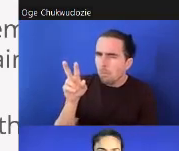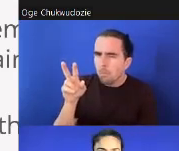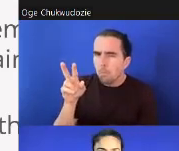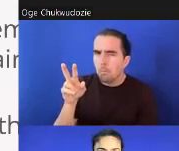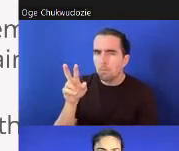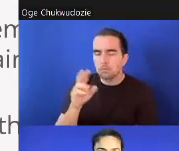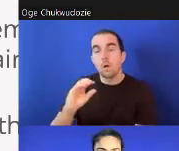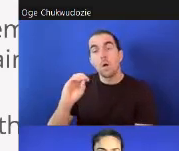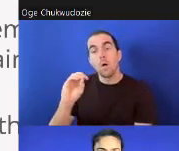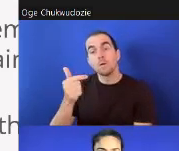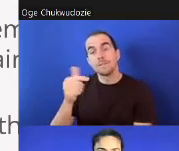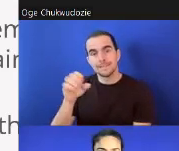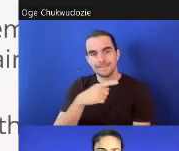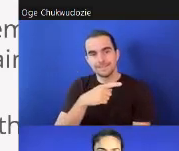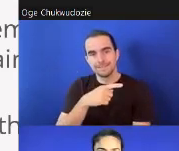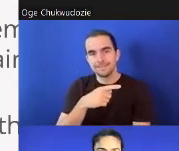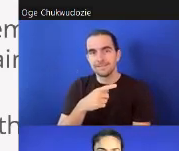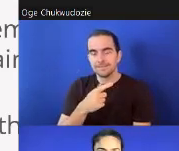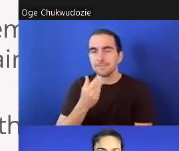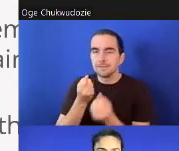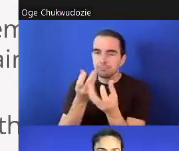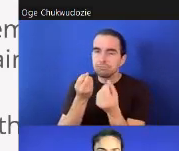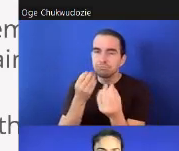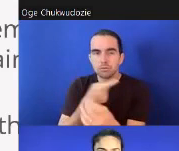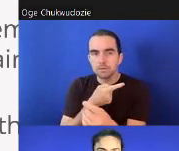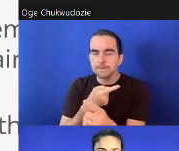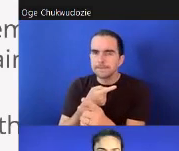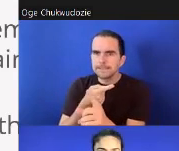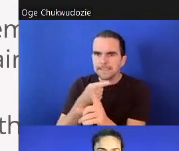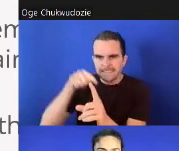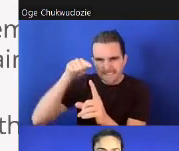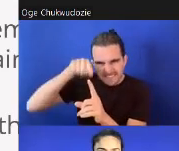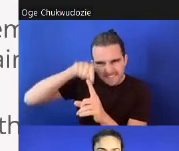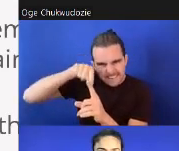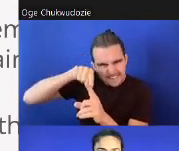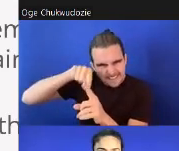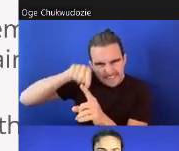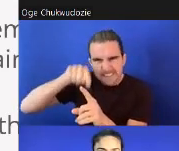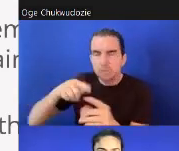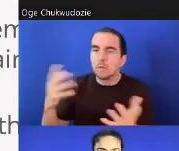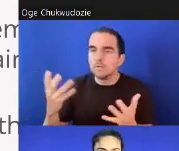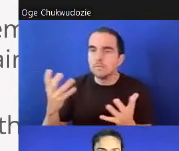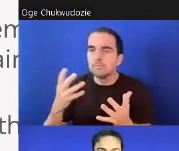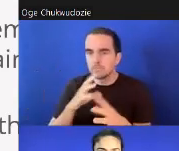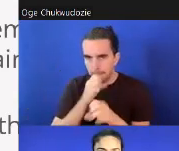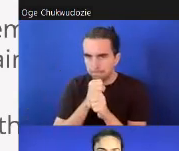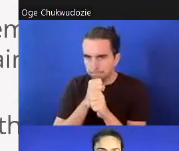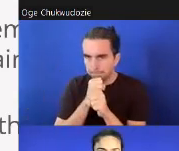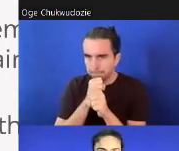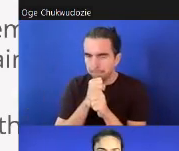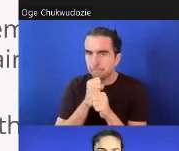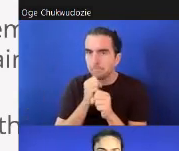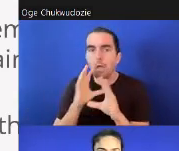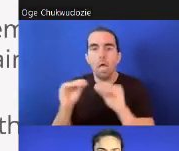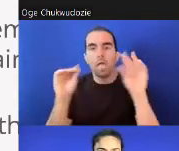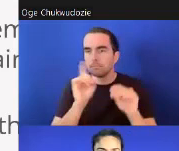confidentiality. One of the issues in maintaining an effective CFM is ensuring confidentiality